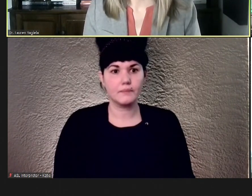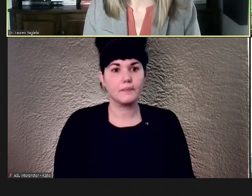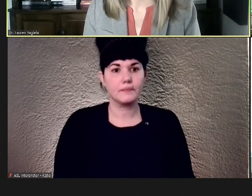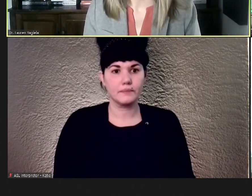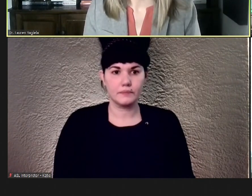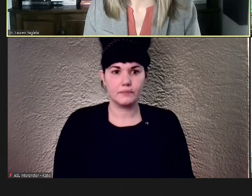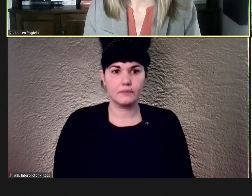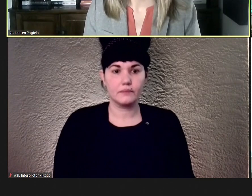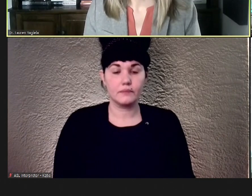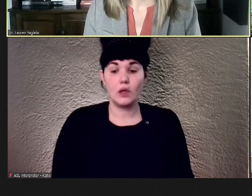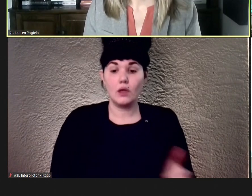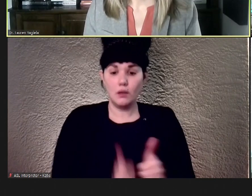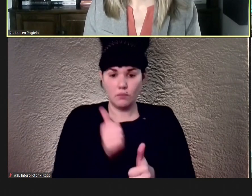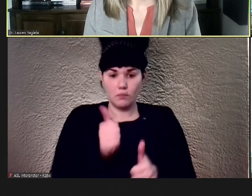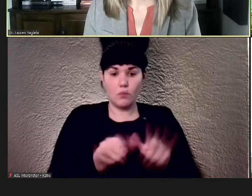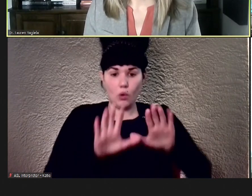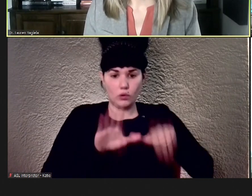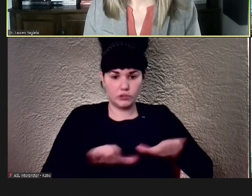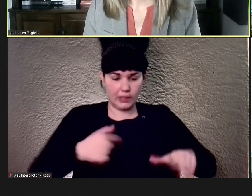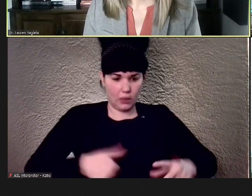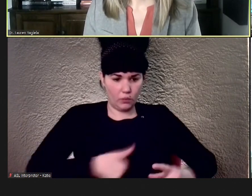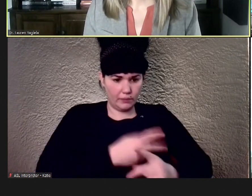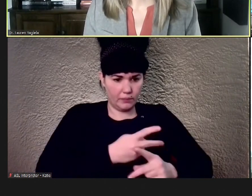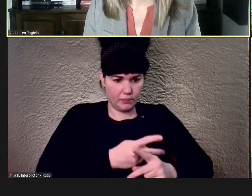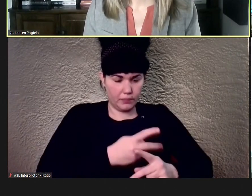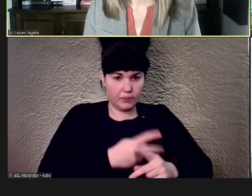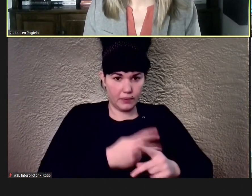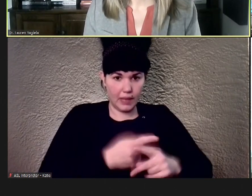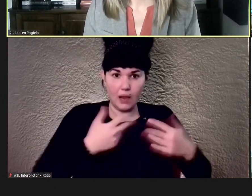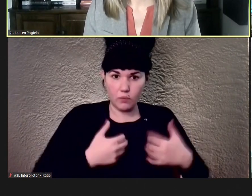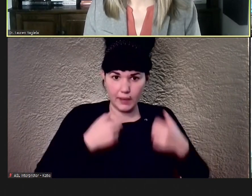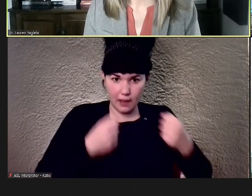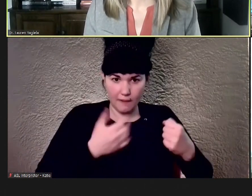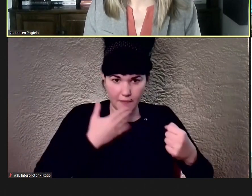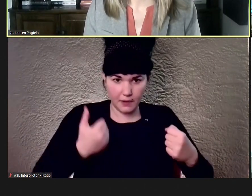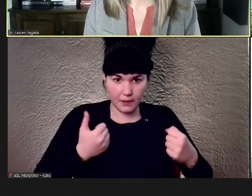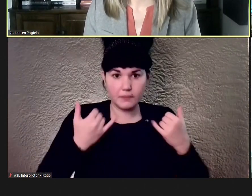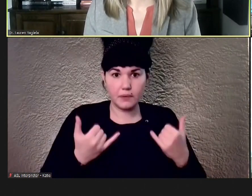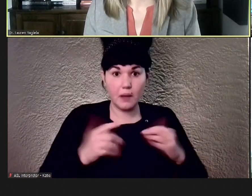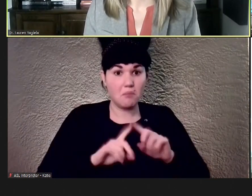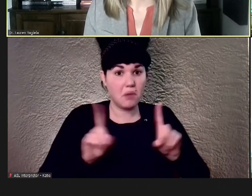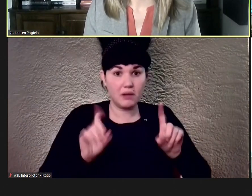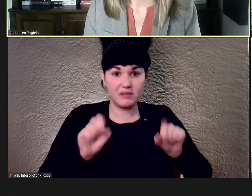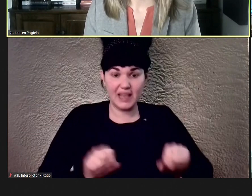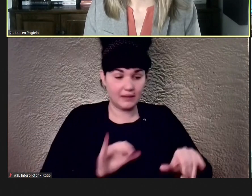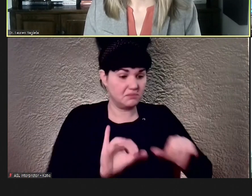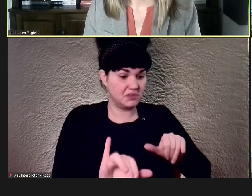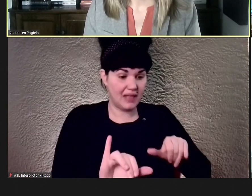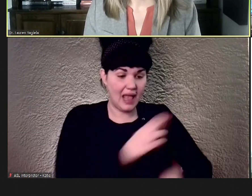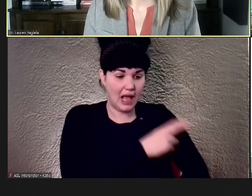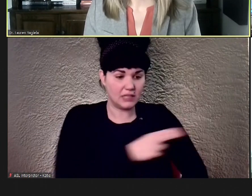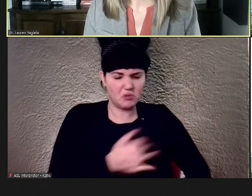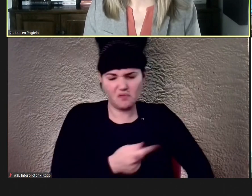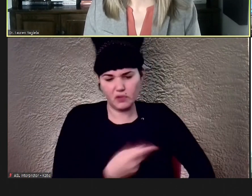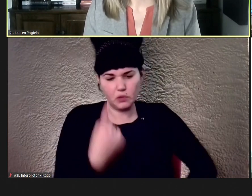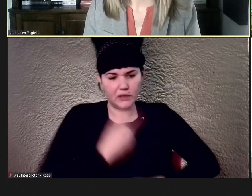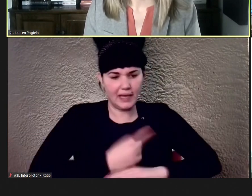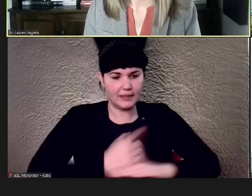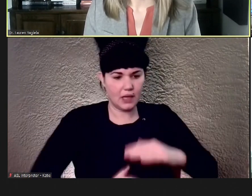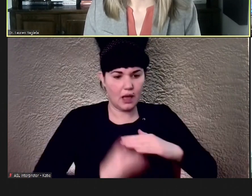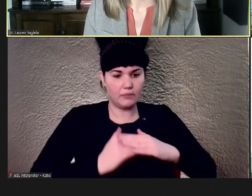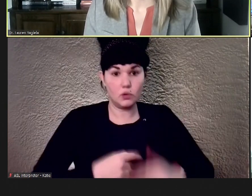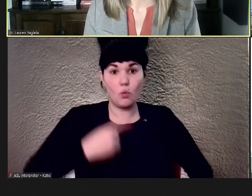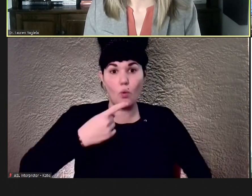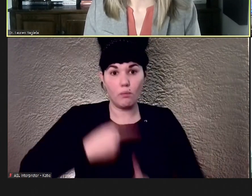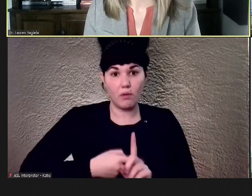have recovered. However, these children can be in the hospital from anywhere from a few days to up to 1 to 2